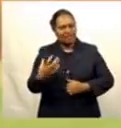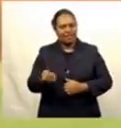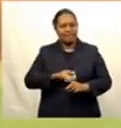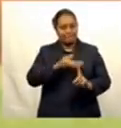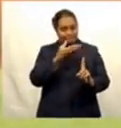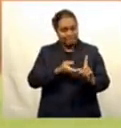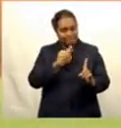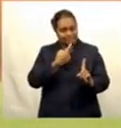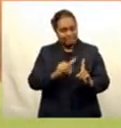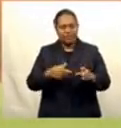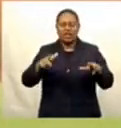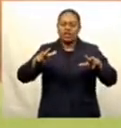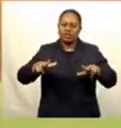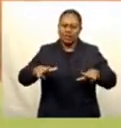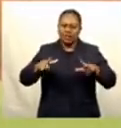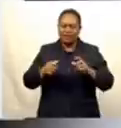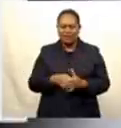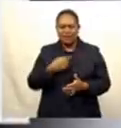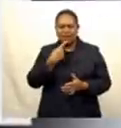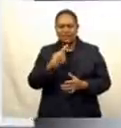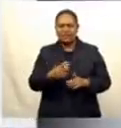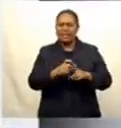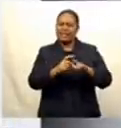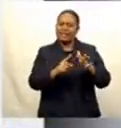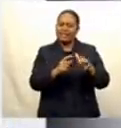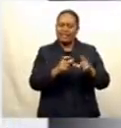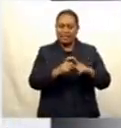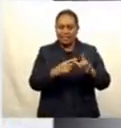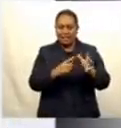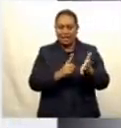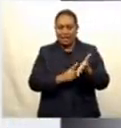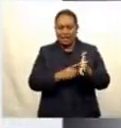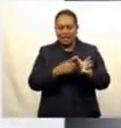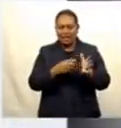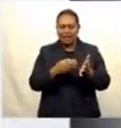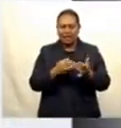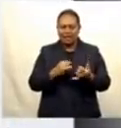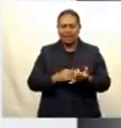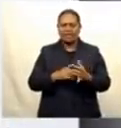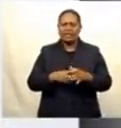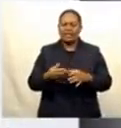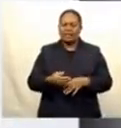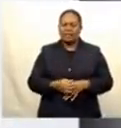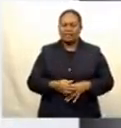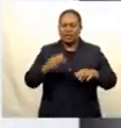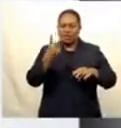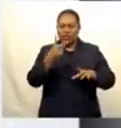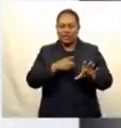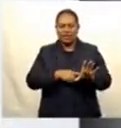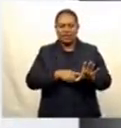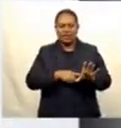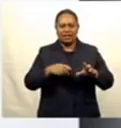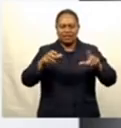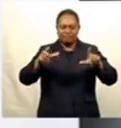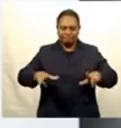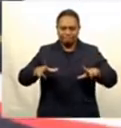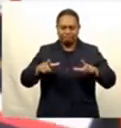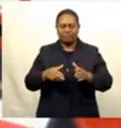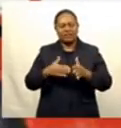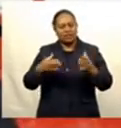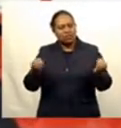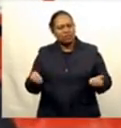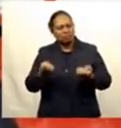Vonre initially signed with Dallas but had the contract terminated before landing a 2-year deal with New England. He is encouraging